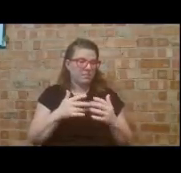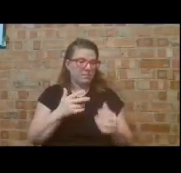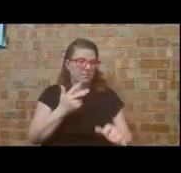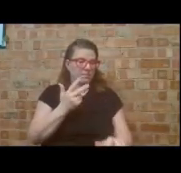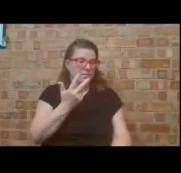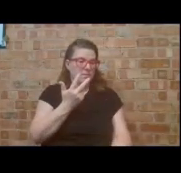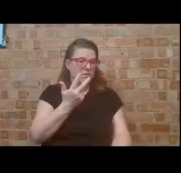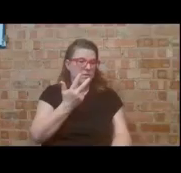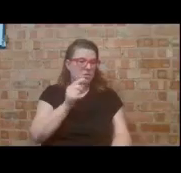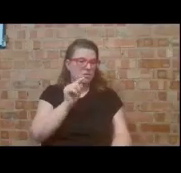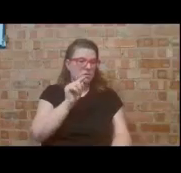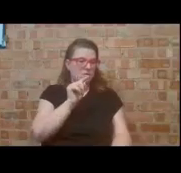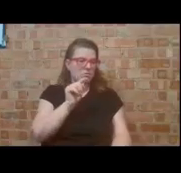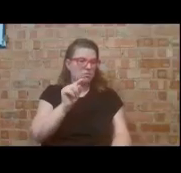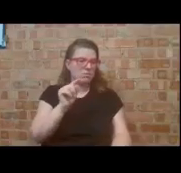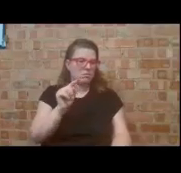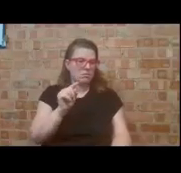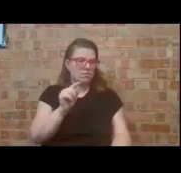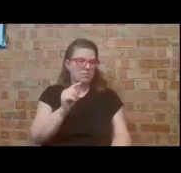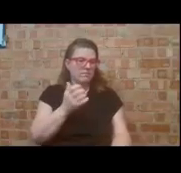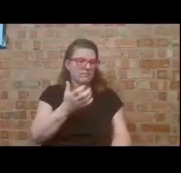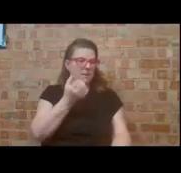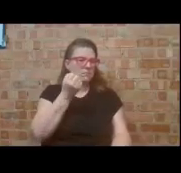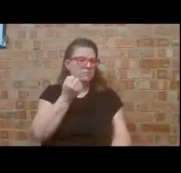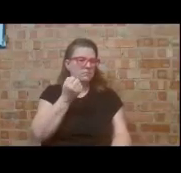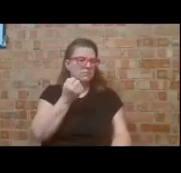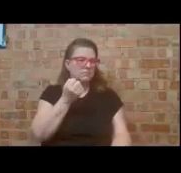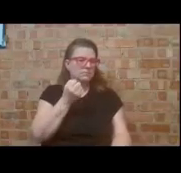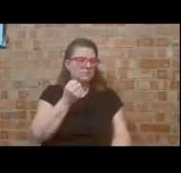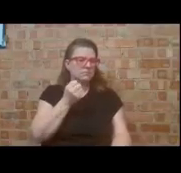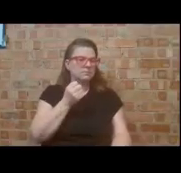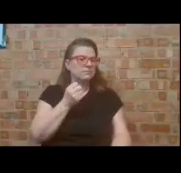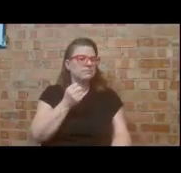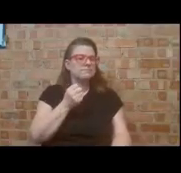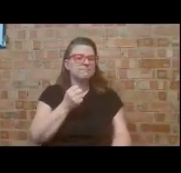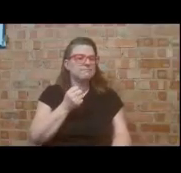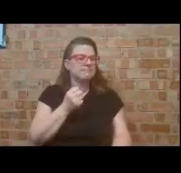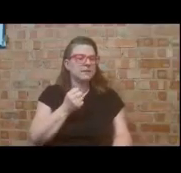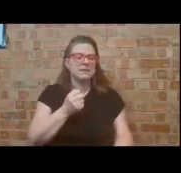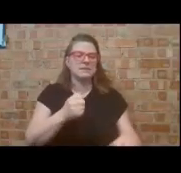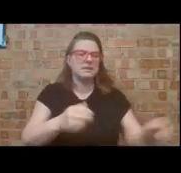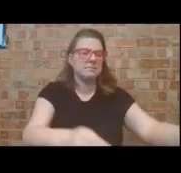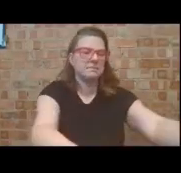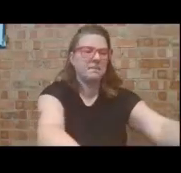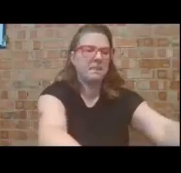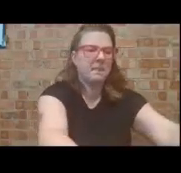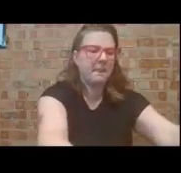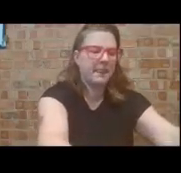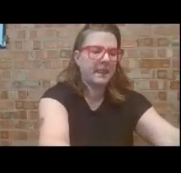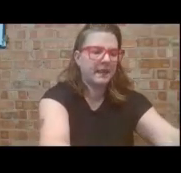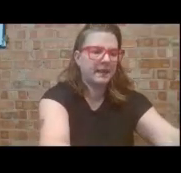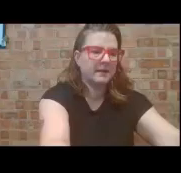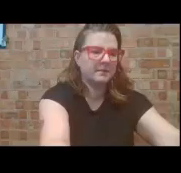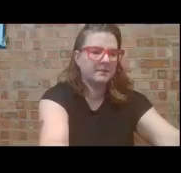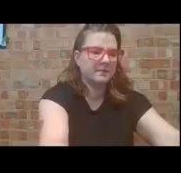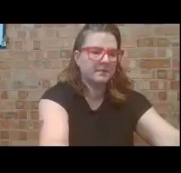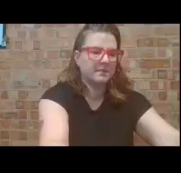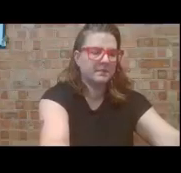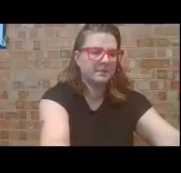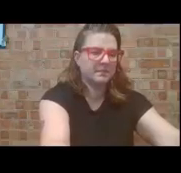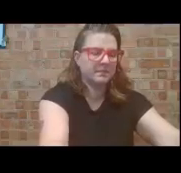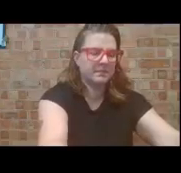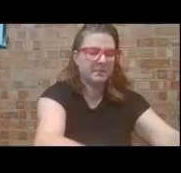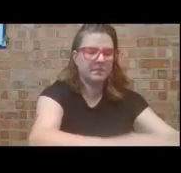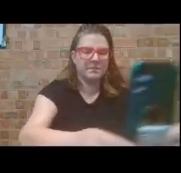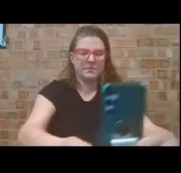board for anything that's open on the screen, any apps, any websites, emails, everything, you can zoom in. So that's always going to